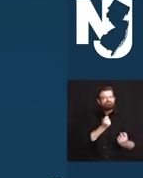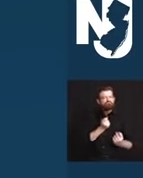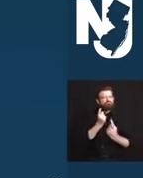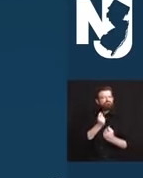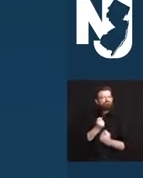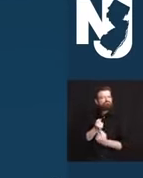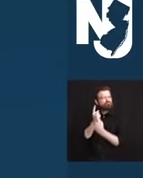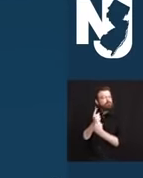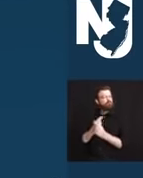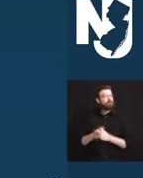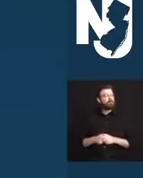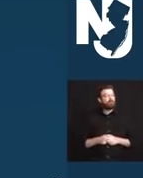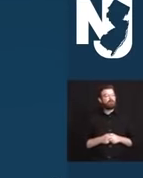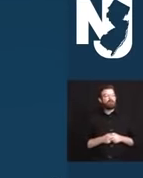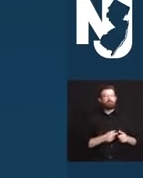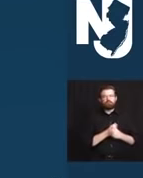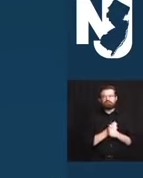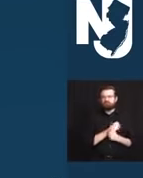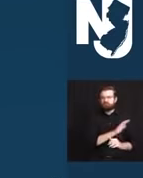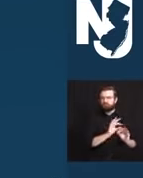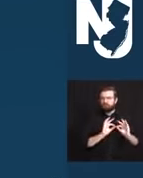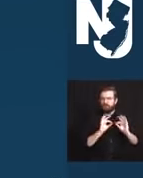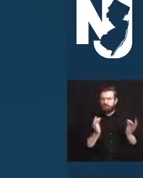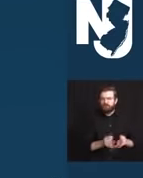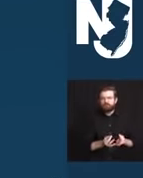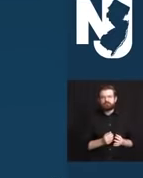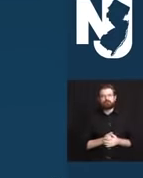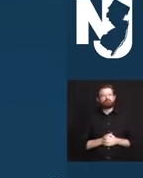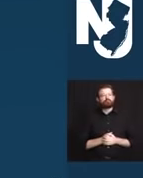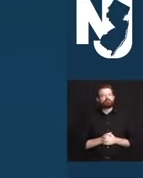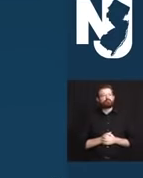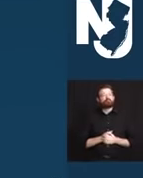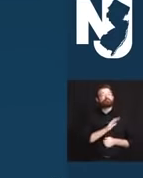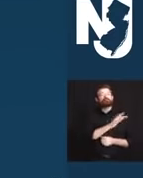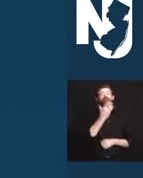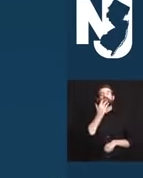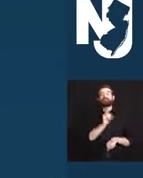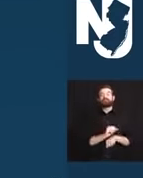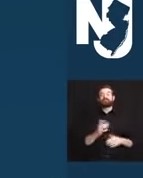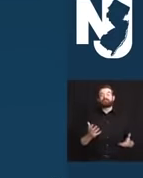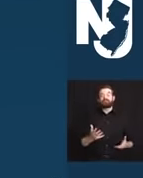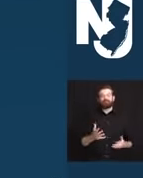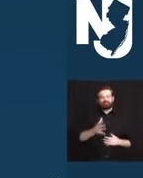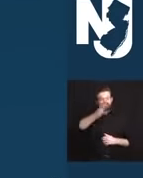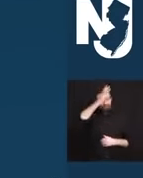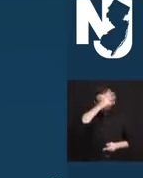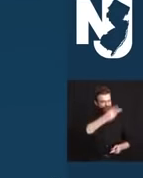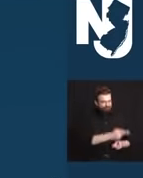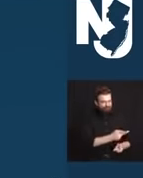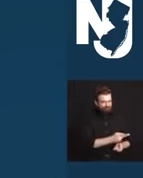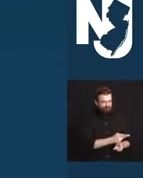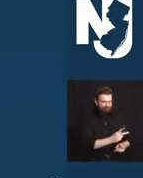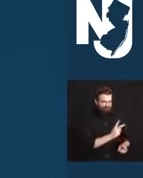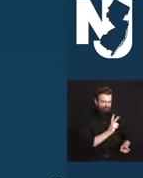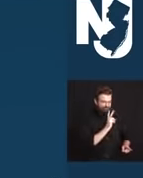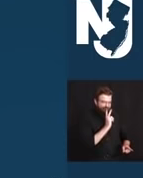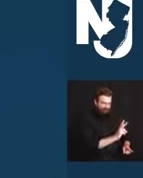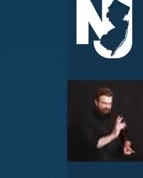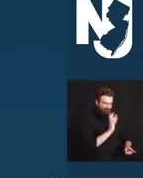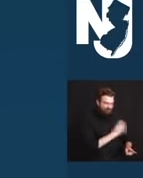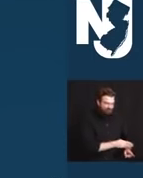and his favorite job was as papa to his 2-year-old daughter, Elsie, and his 5-month-old